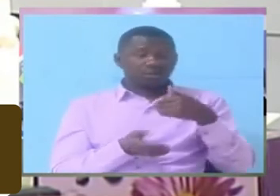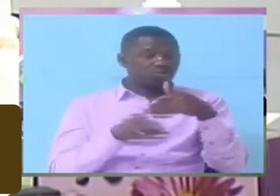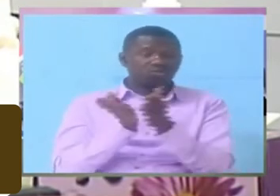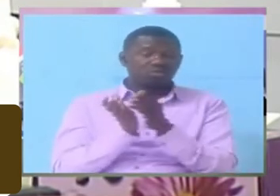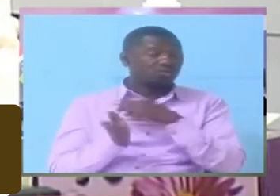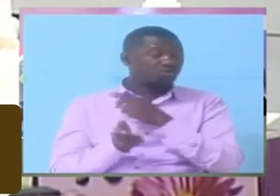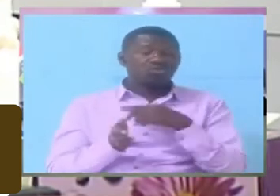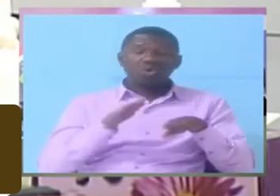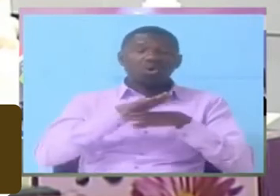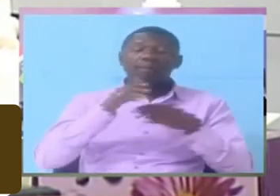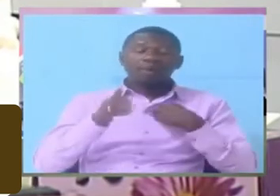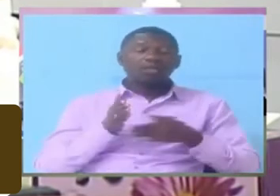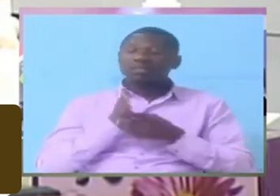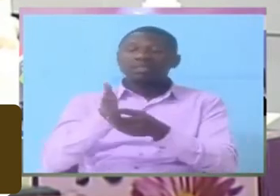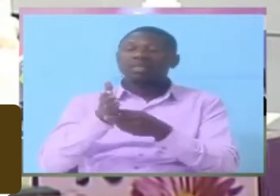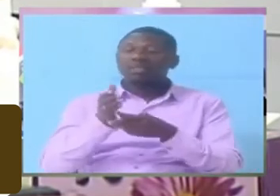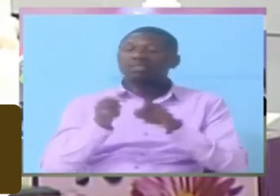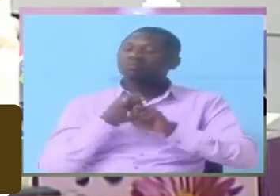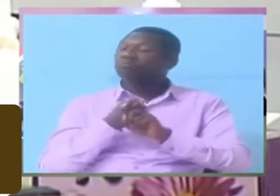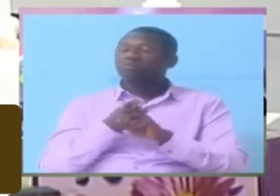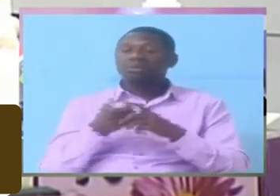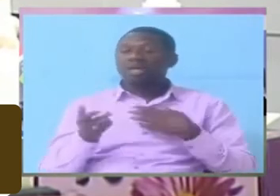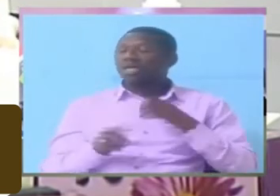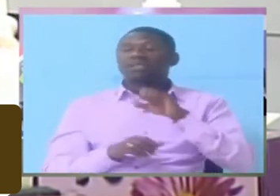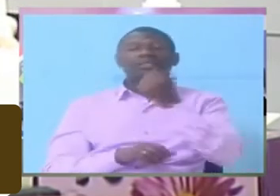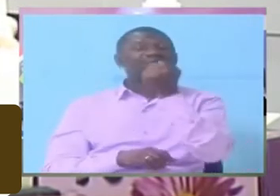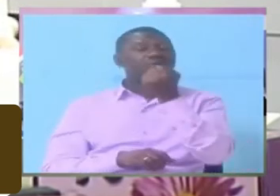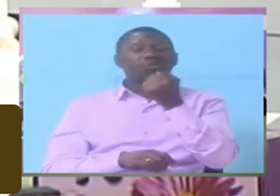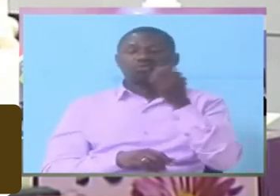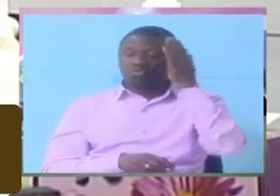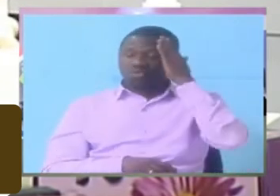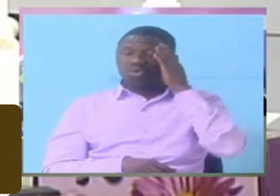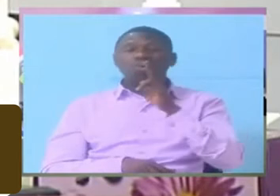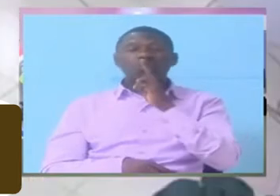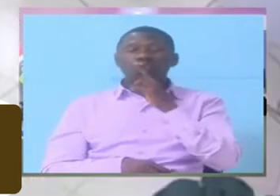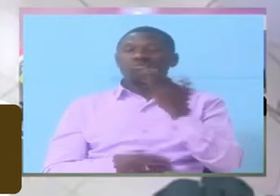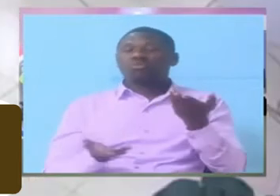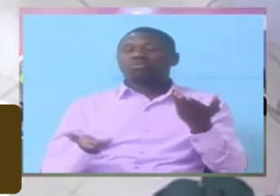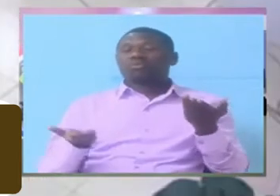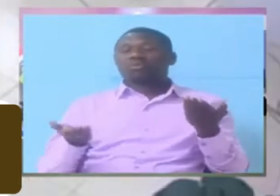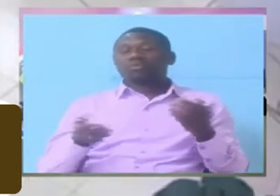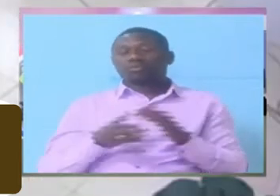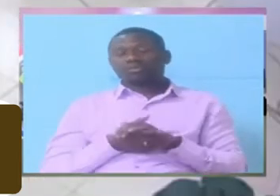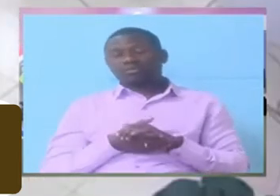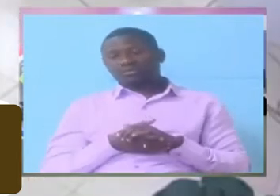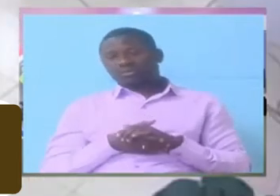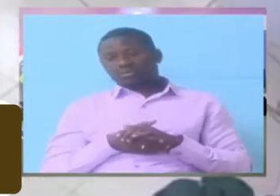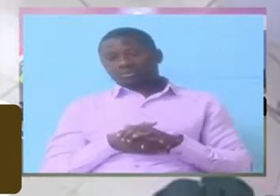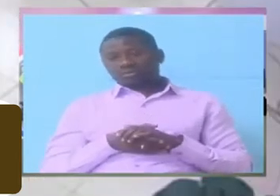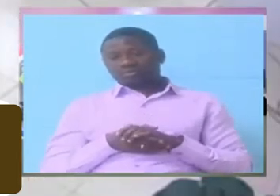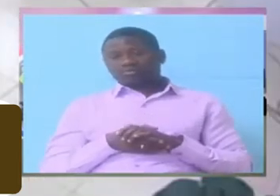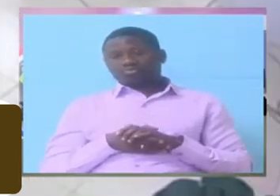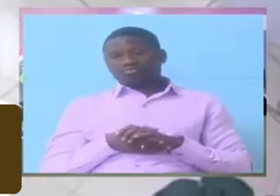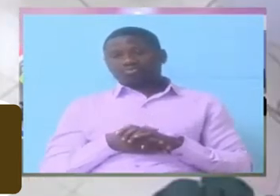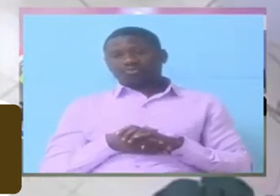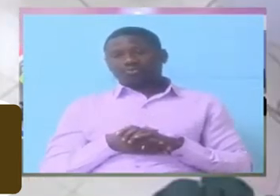it's difficult to know. Aka koleale pour ka nyimmol la ko no masata katu tumodolu ninga kal kumandiroke pour ka fa